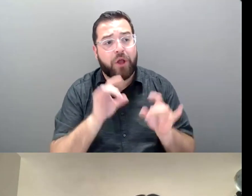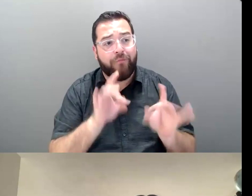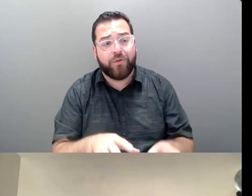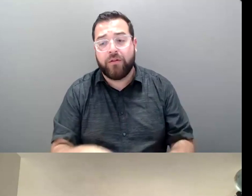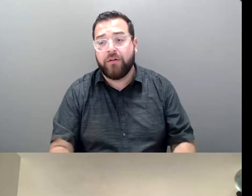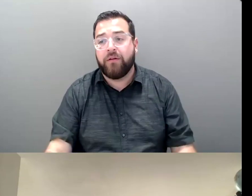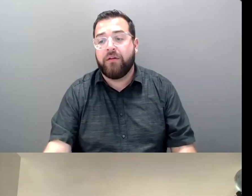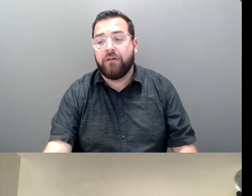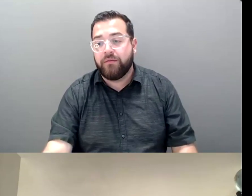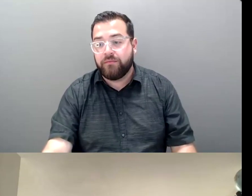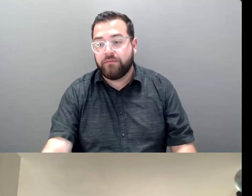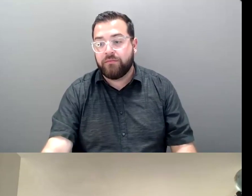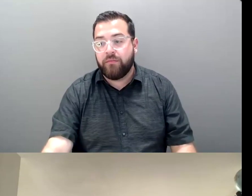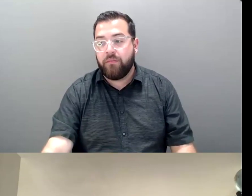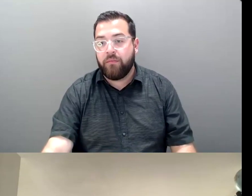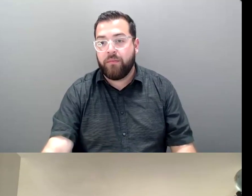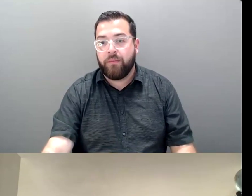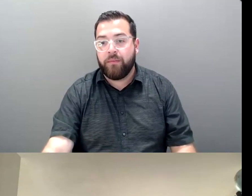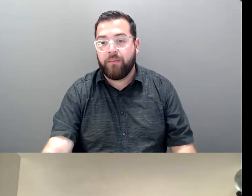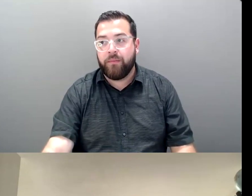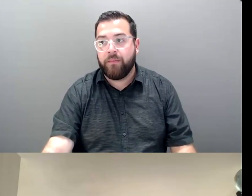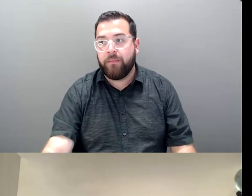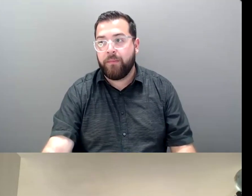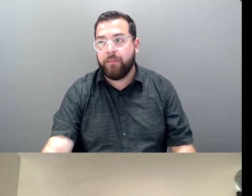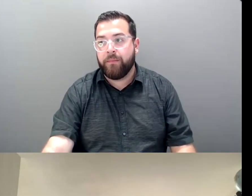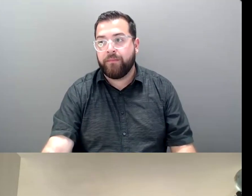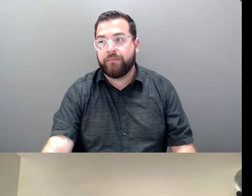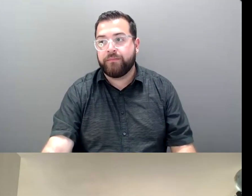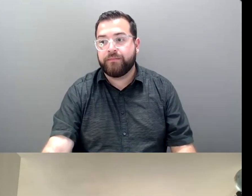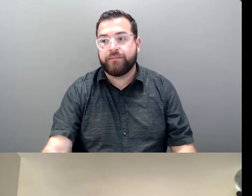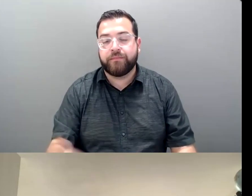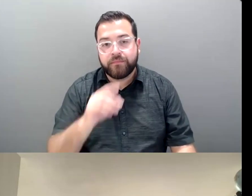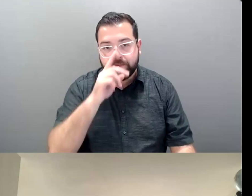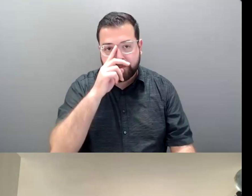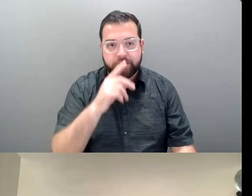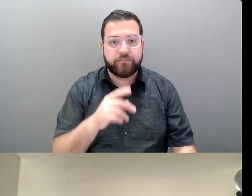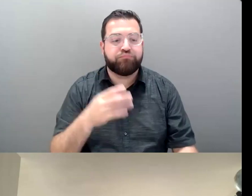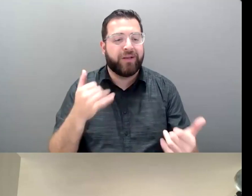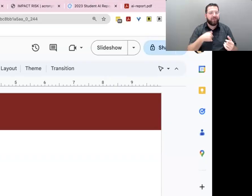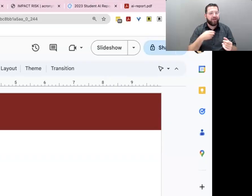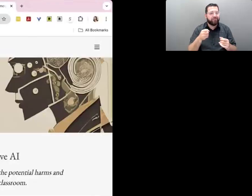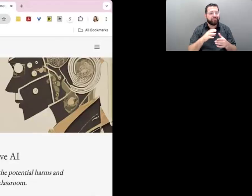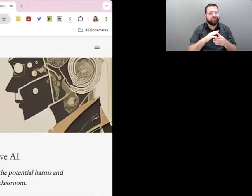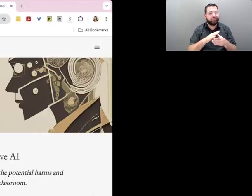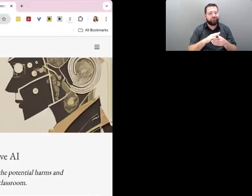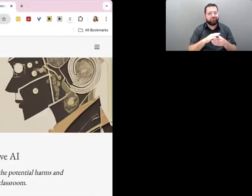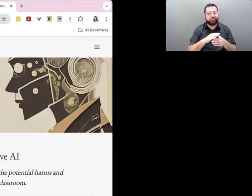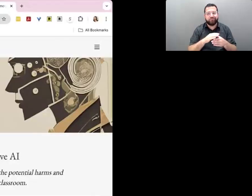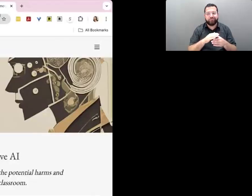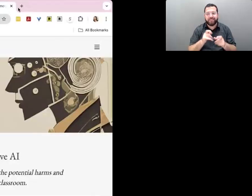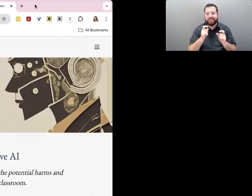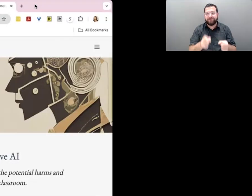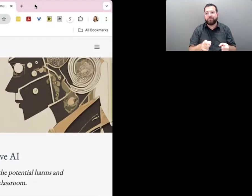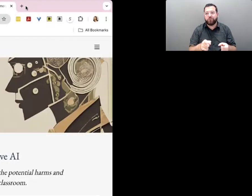Harvard. I will share it for just like a hot second. And I am sharing with you a single page from it, which